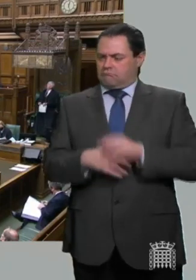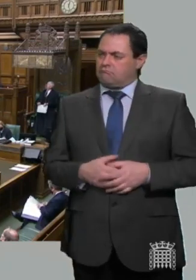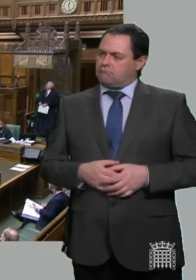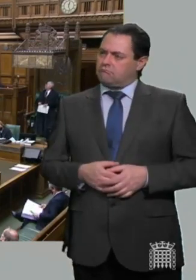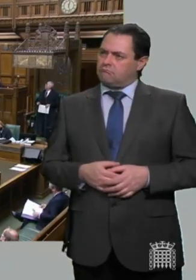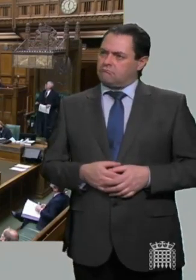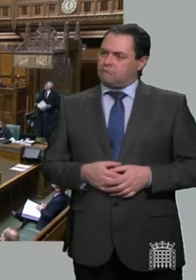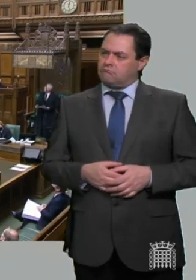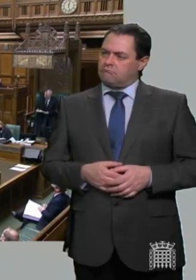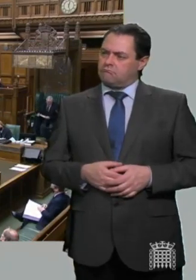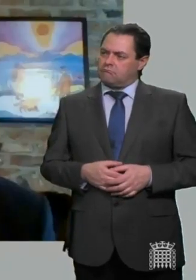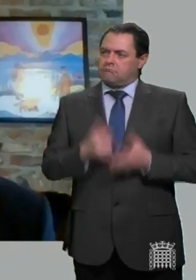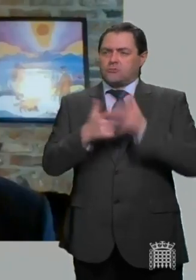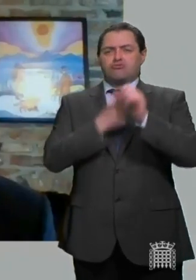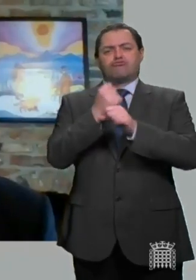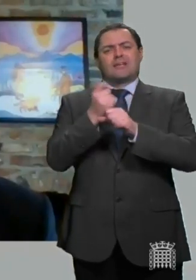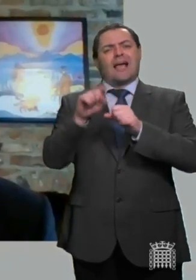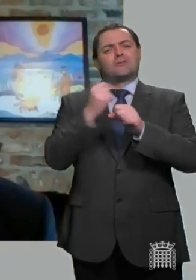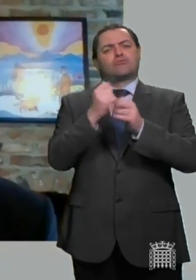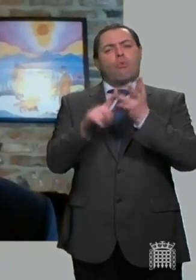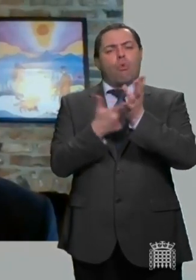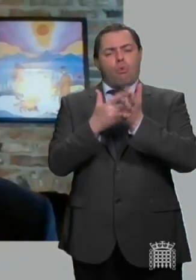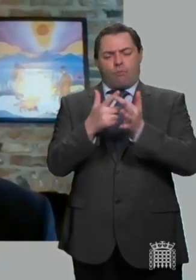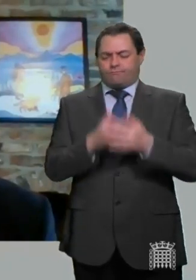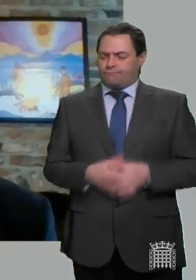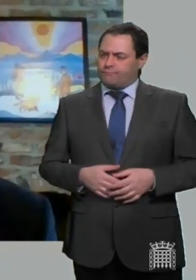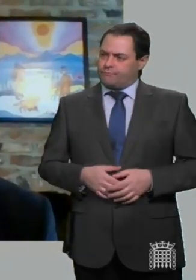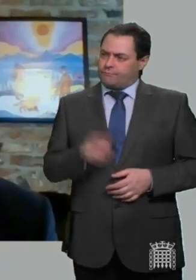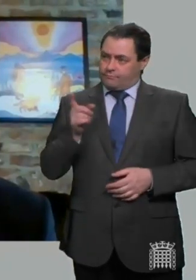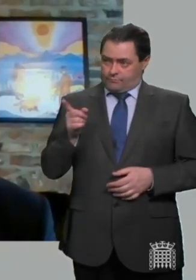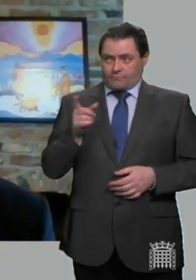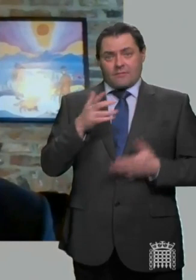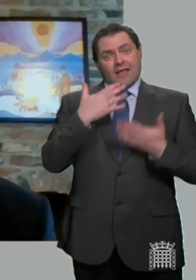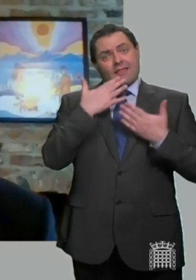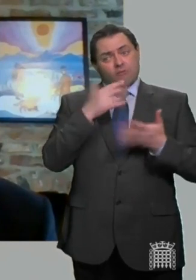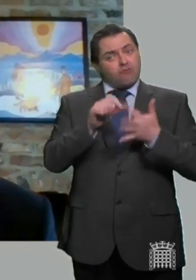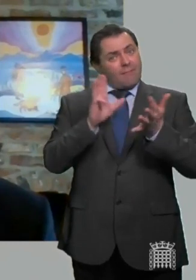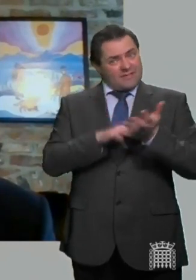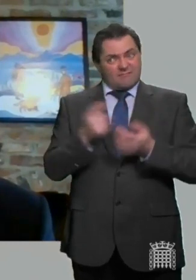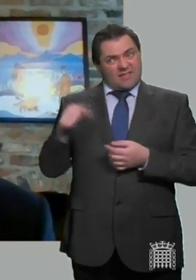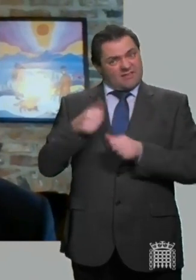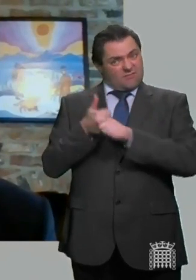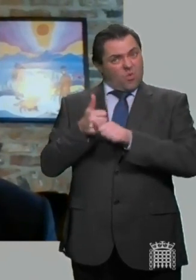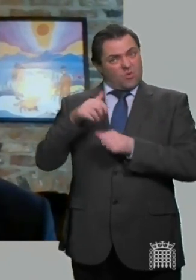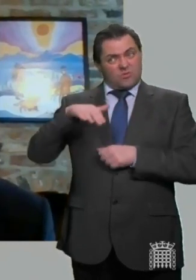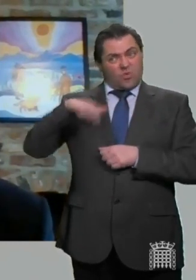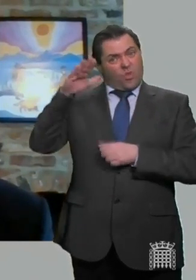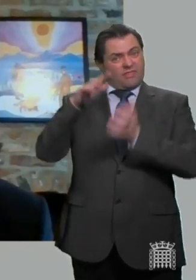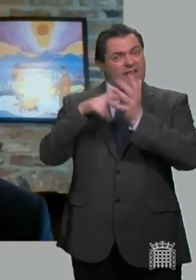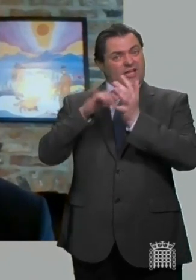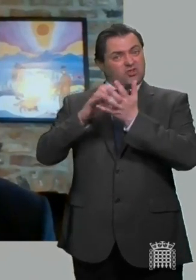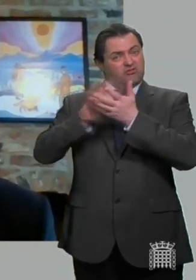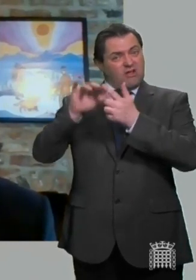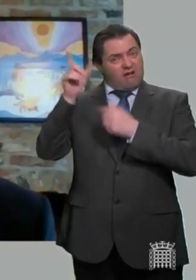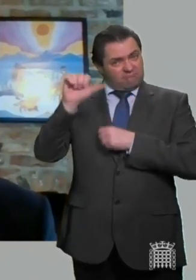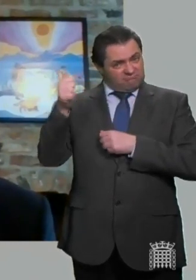Andrew Percy. Andrew. Thank you, Mr Speaker. The Prime Minister has been a good friend of East Yorkshire and Northern Lincolnshire and he will be aware that